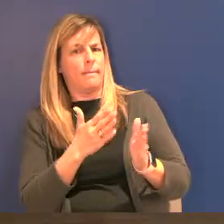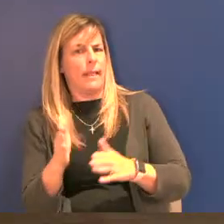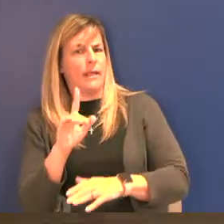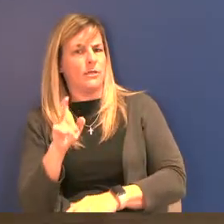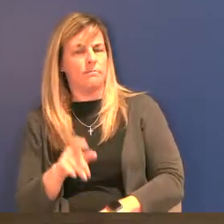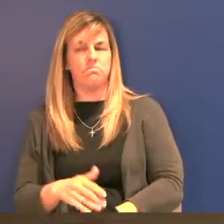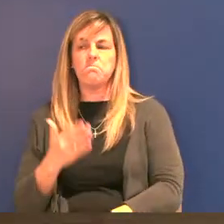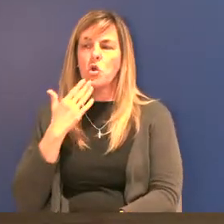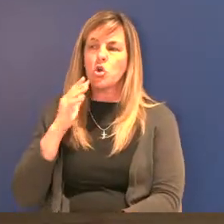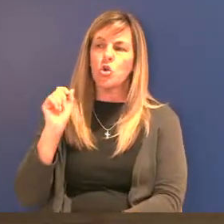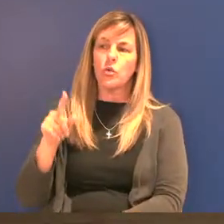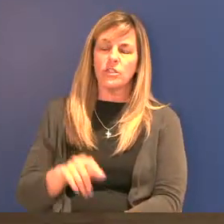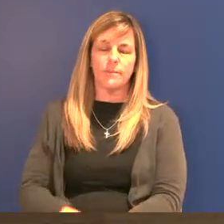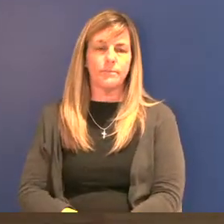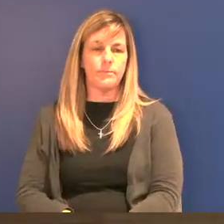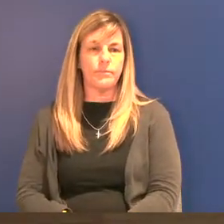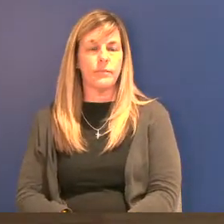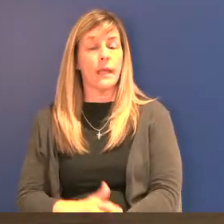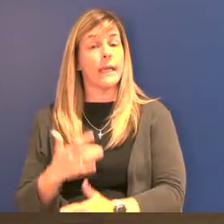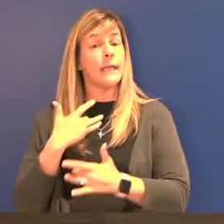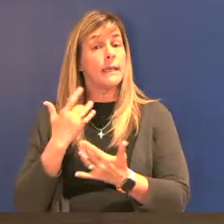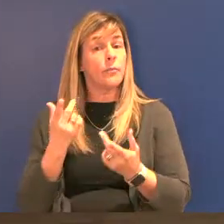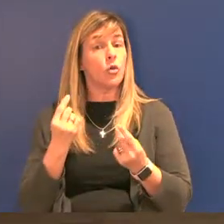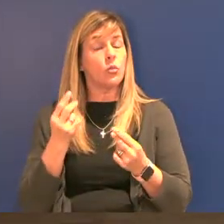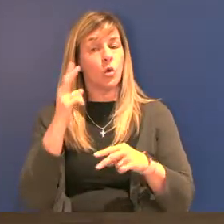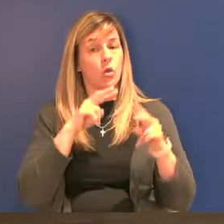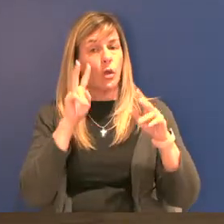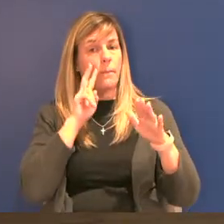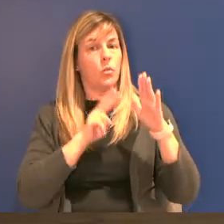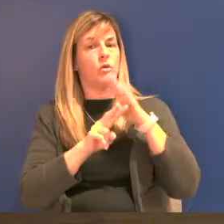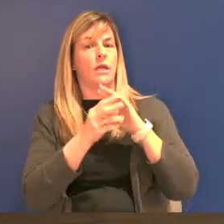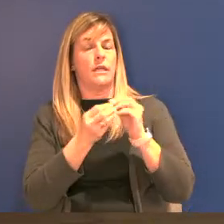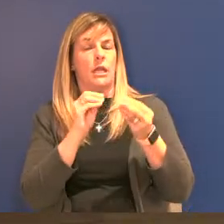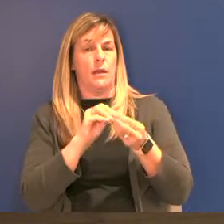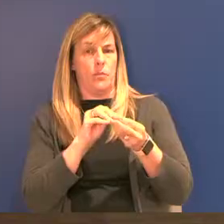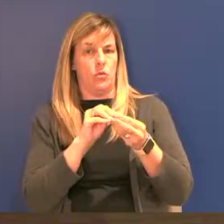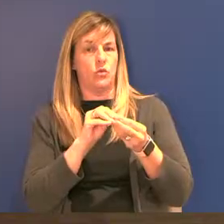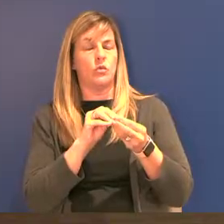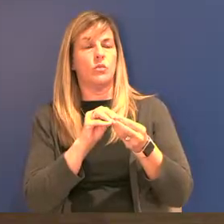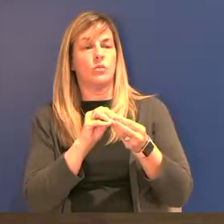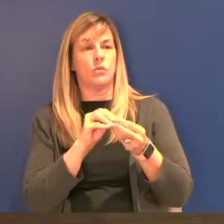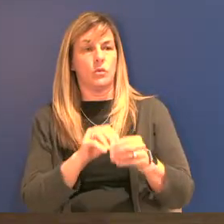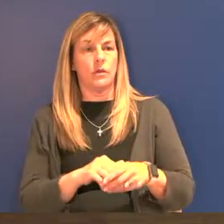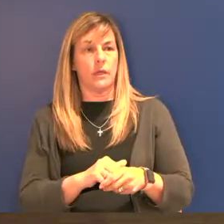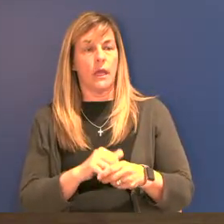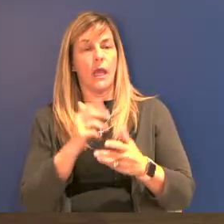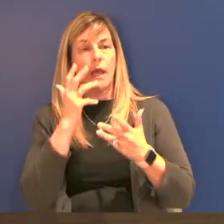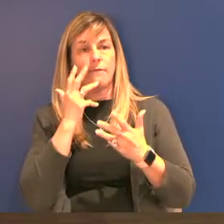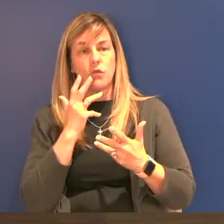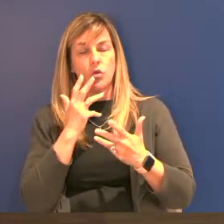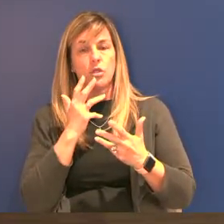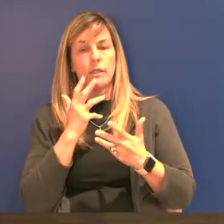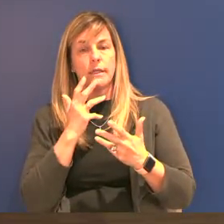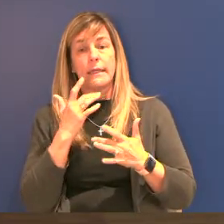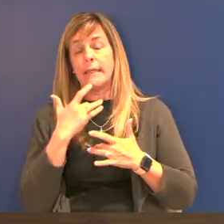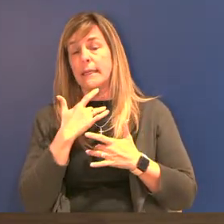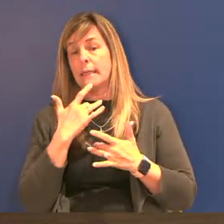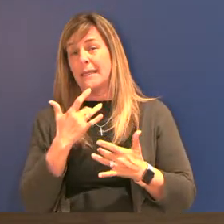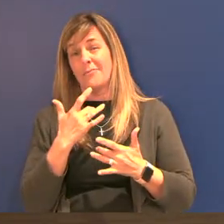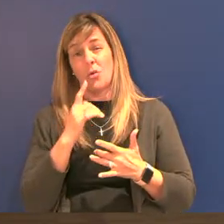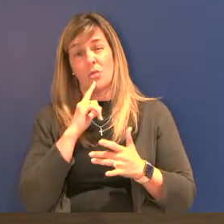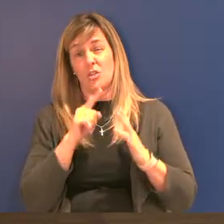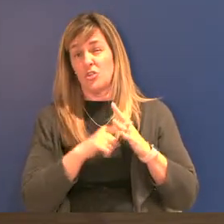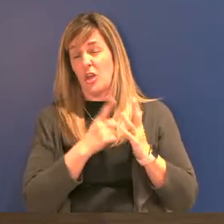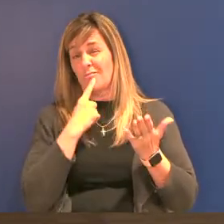thank you, Mr. Triplett. So normally what we do is we look at projected numbers. And so unfortunately, we normally really